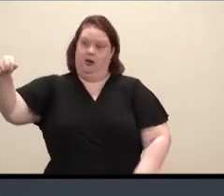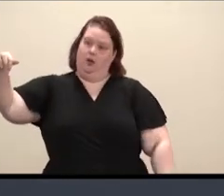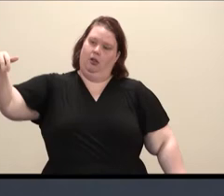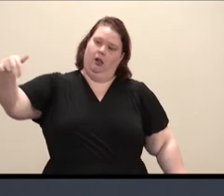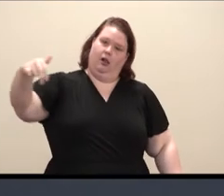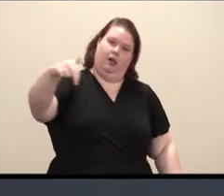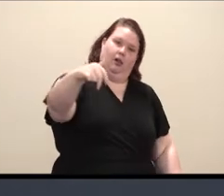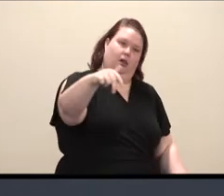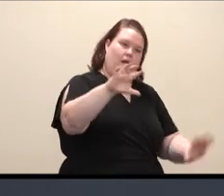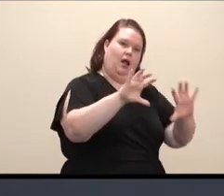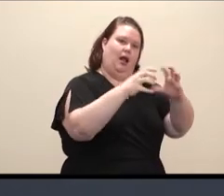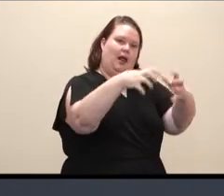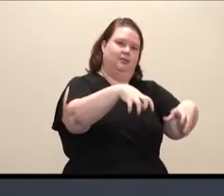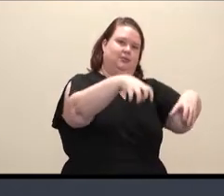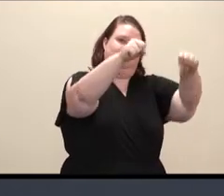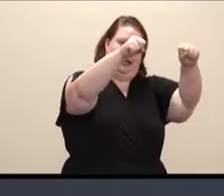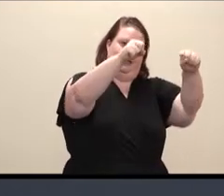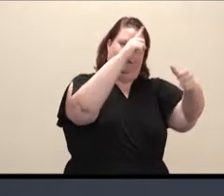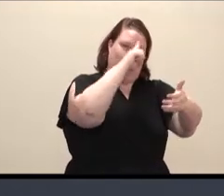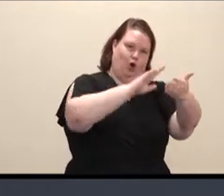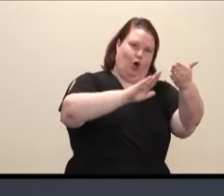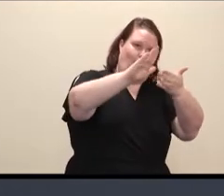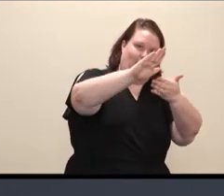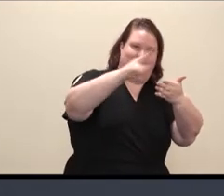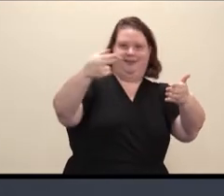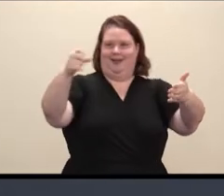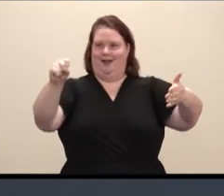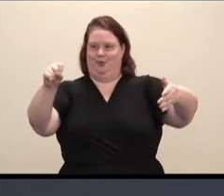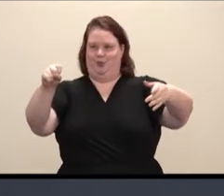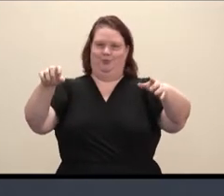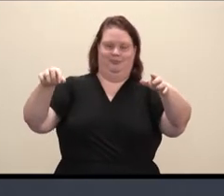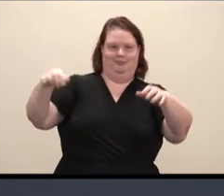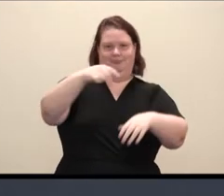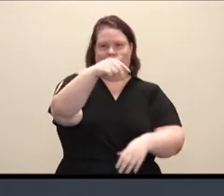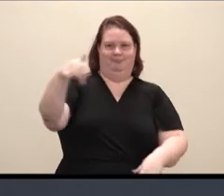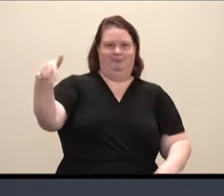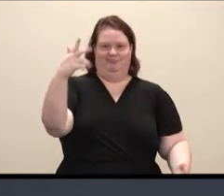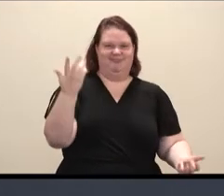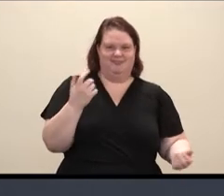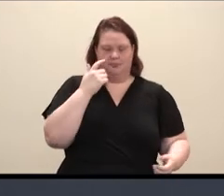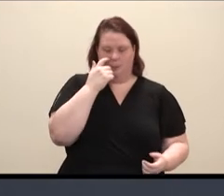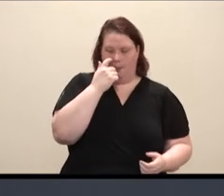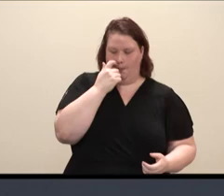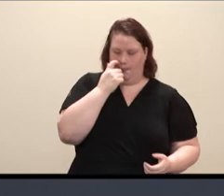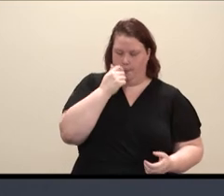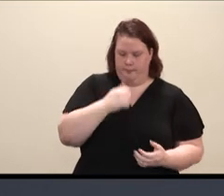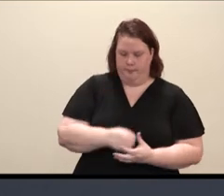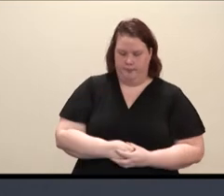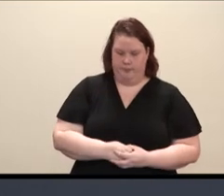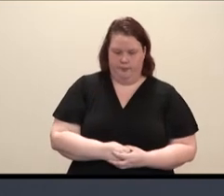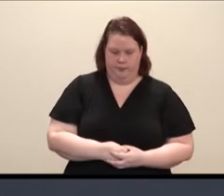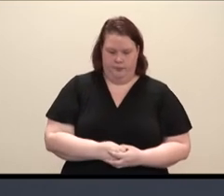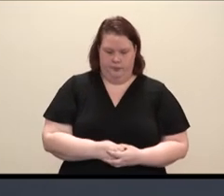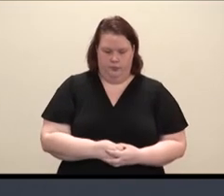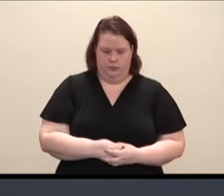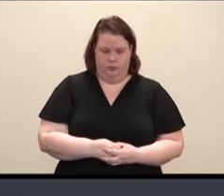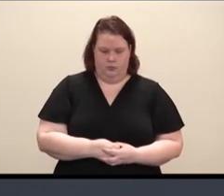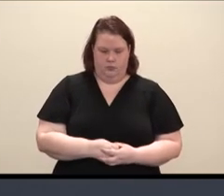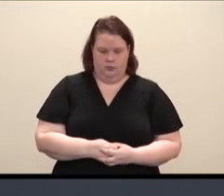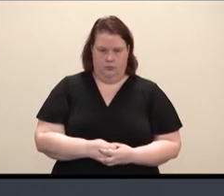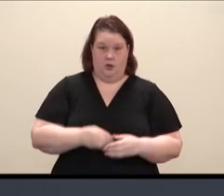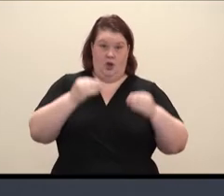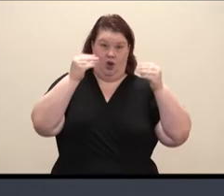and begin to take those courses. And beyond that, you know, we heard a lot as we studied our